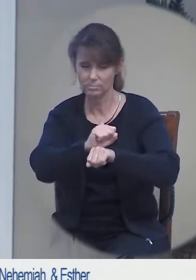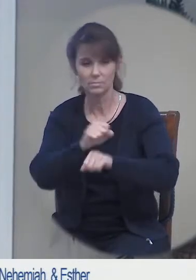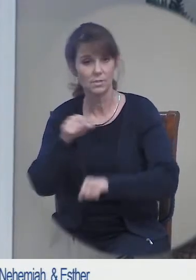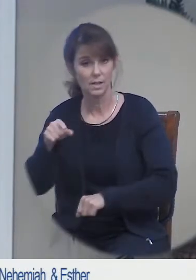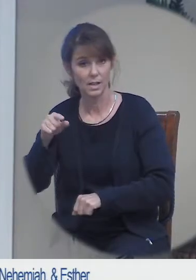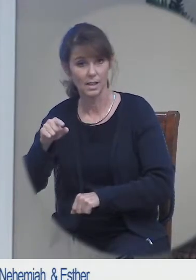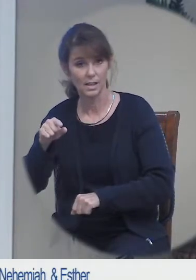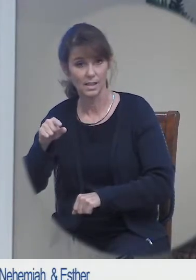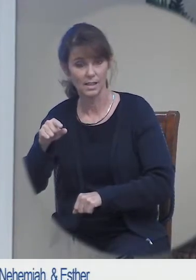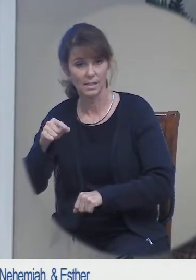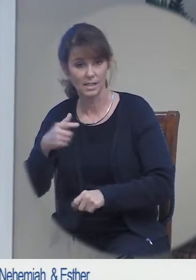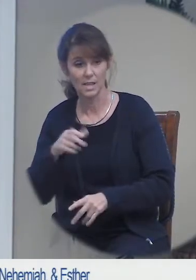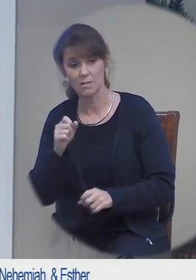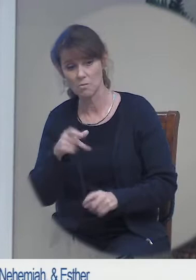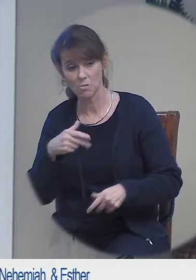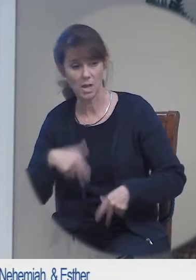up?